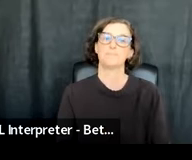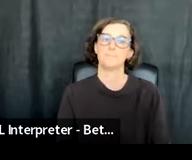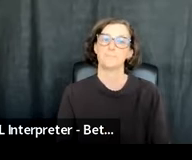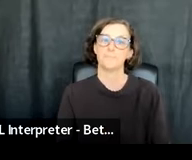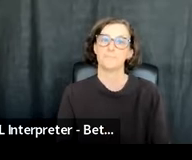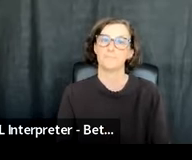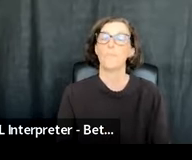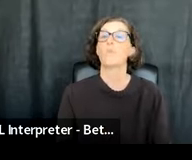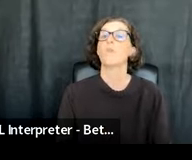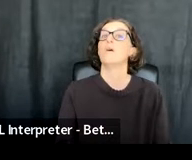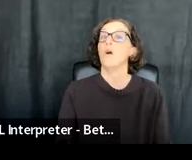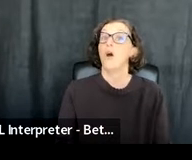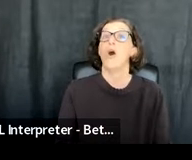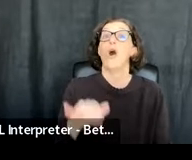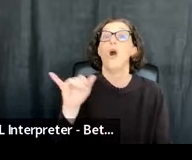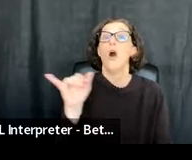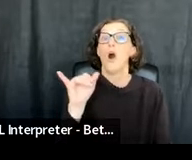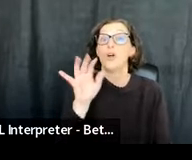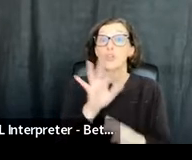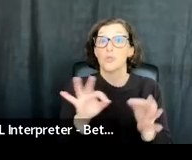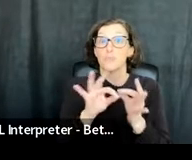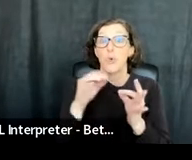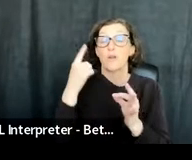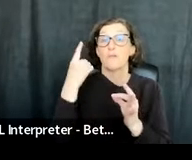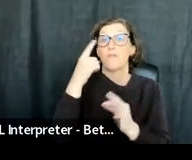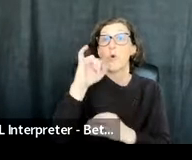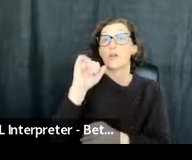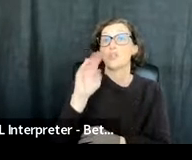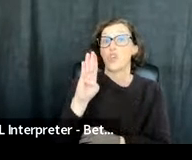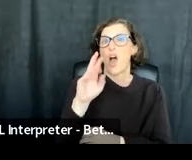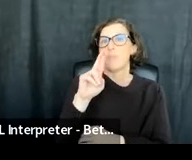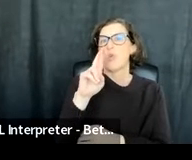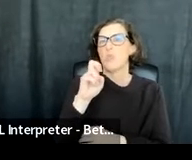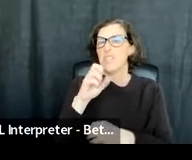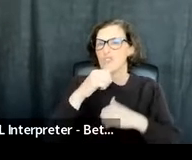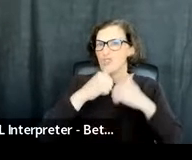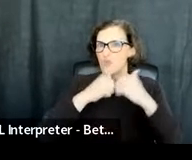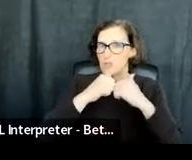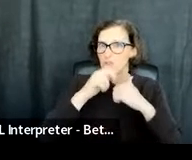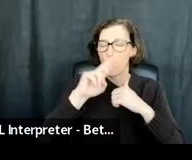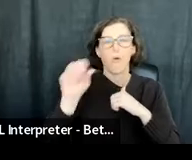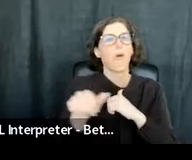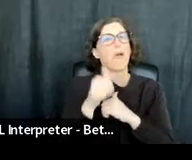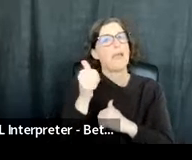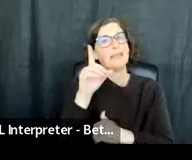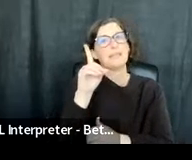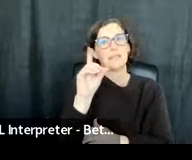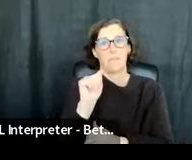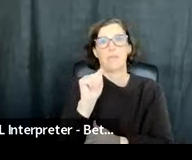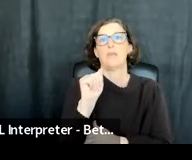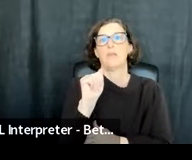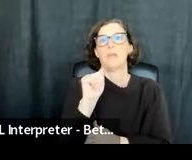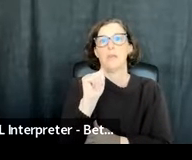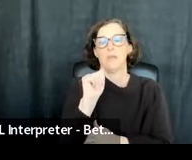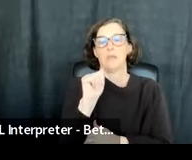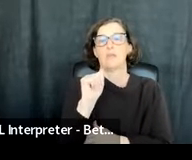This also really comes into play with job restructuring, or like I said, any disability that's onset during the